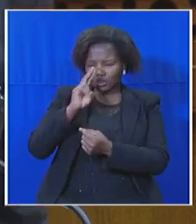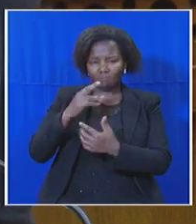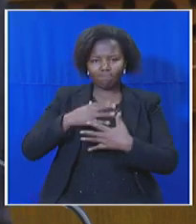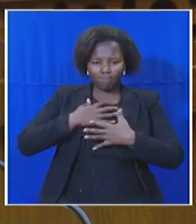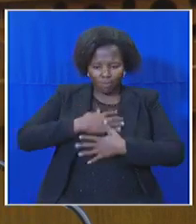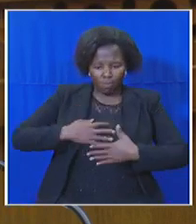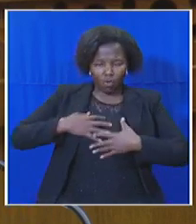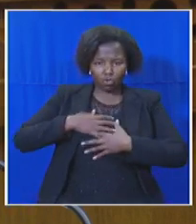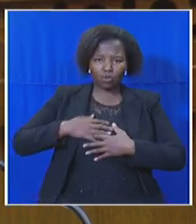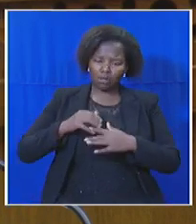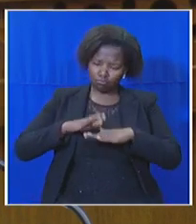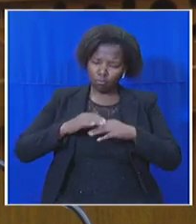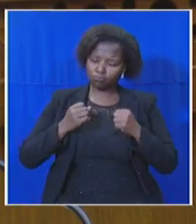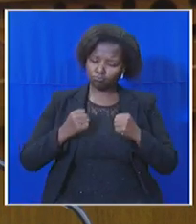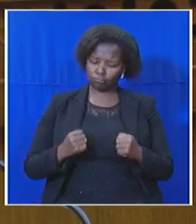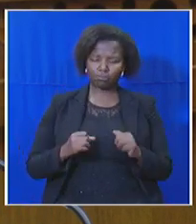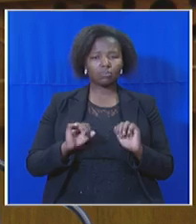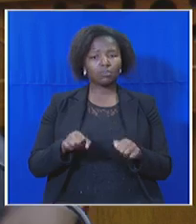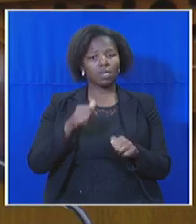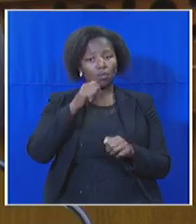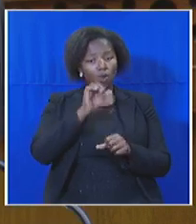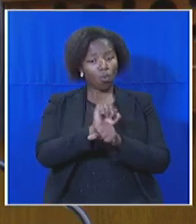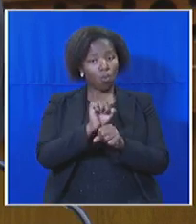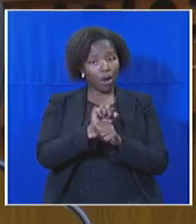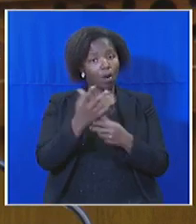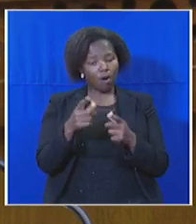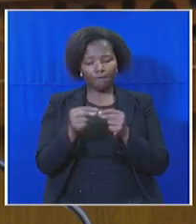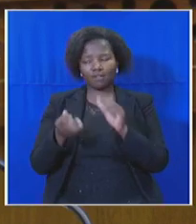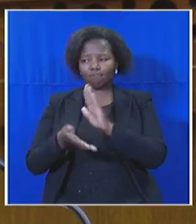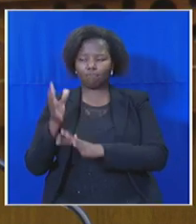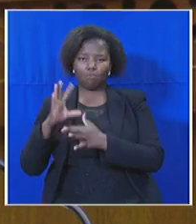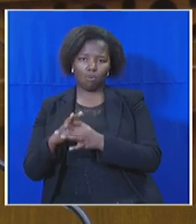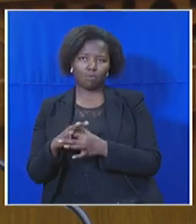fitness of members on and off duty.